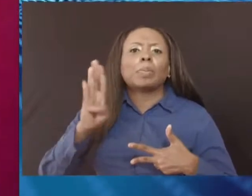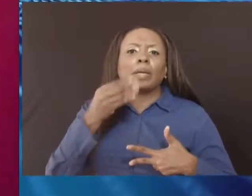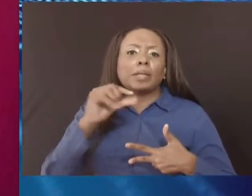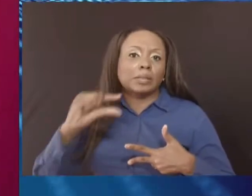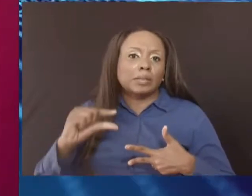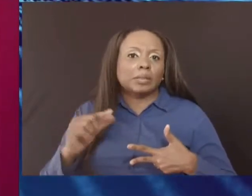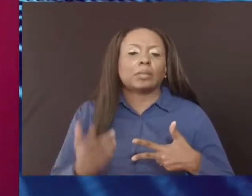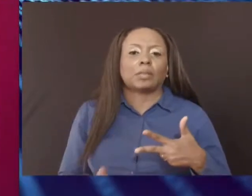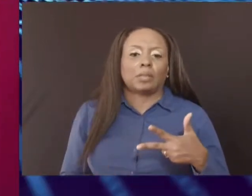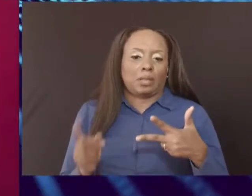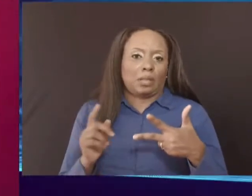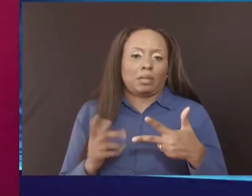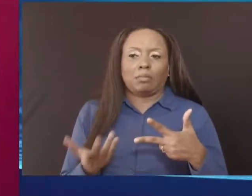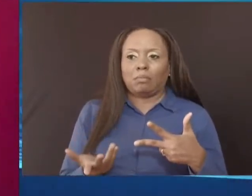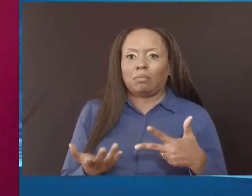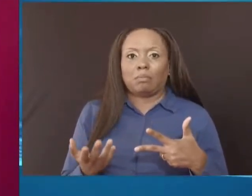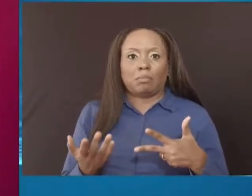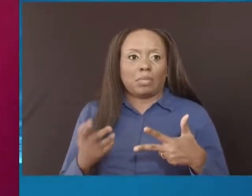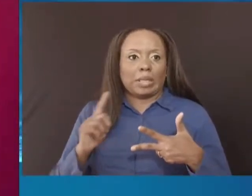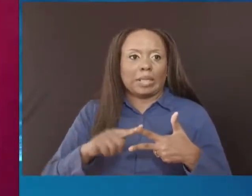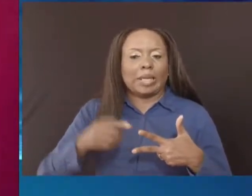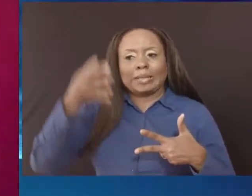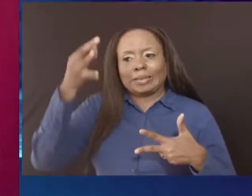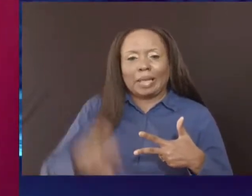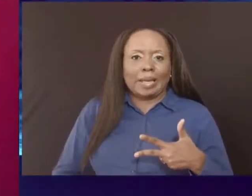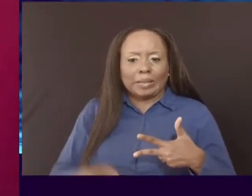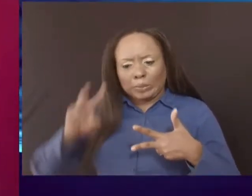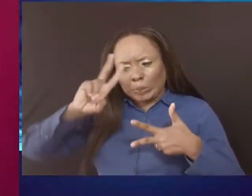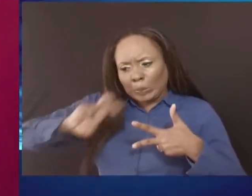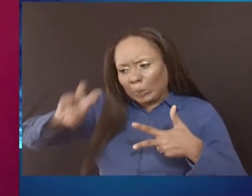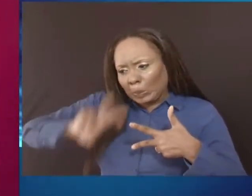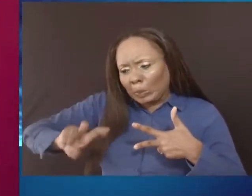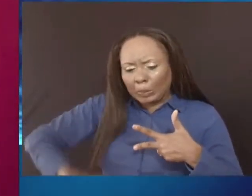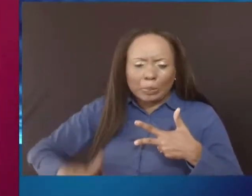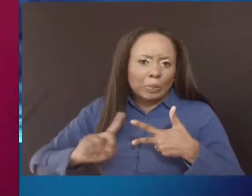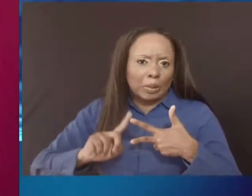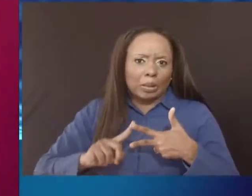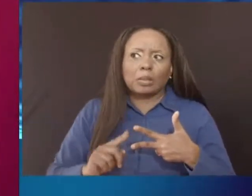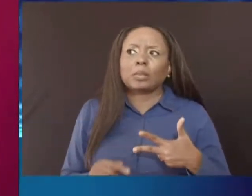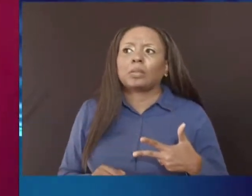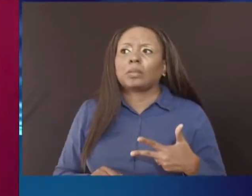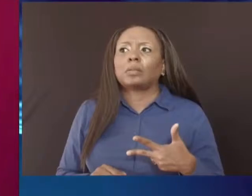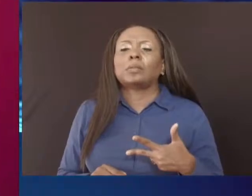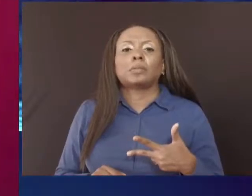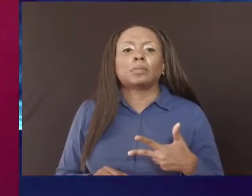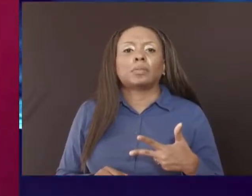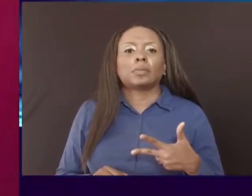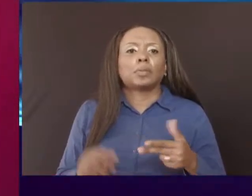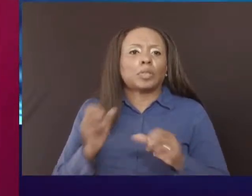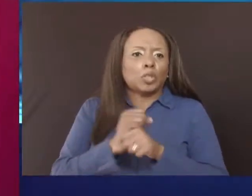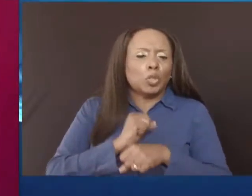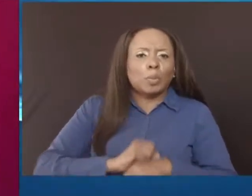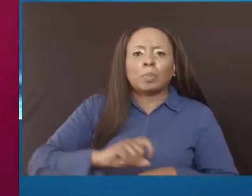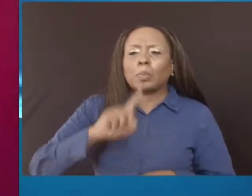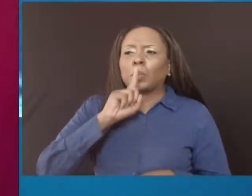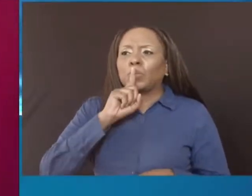made, do we need this person in isolation so we can monitor them for their benefit, to make sure that